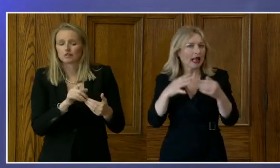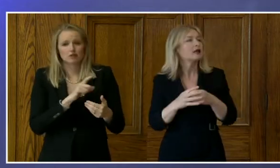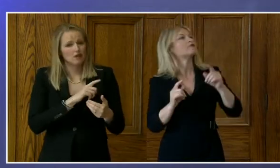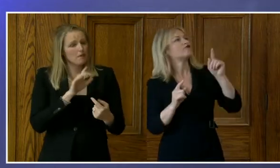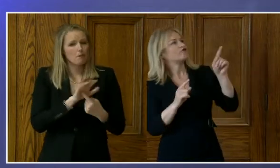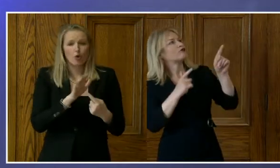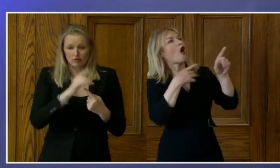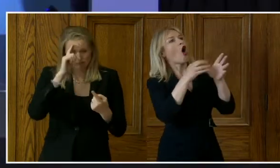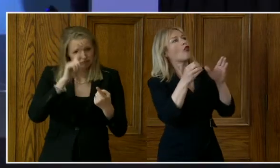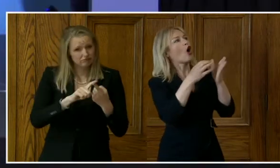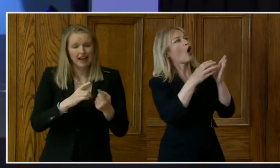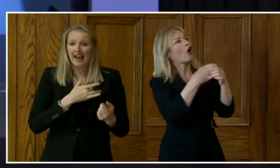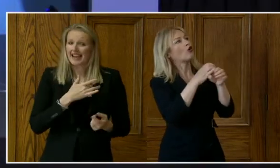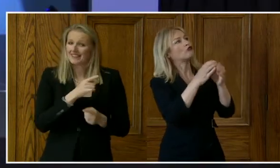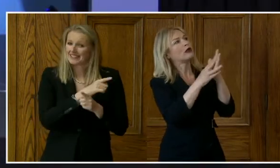life in the time ahead.